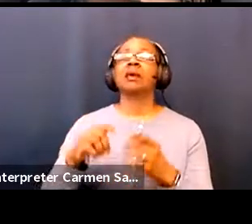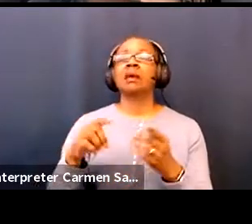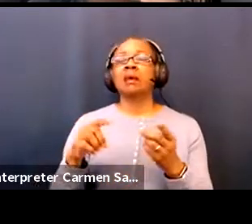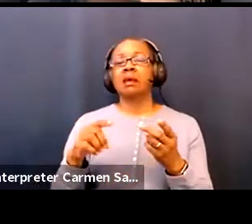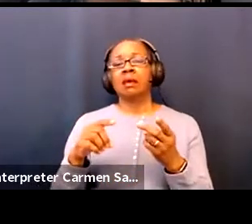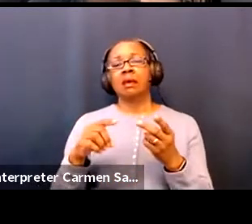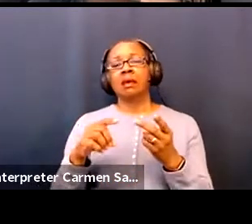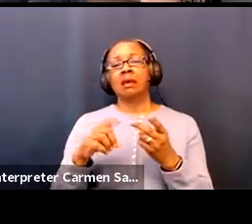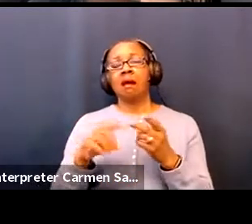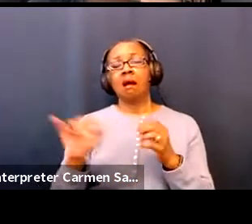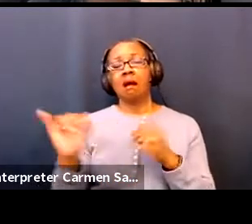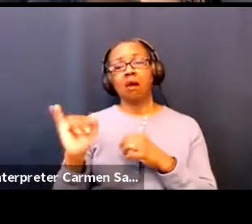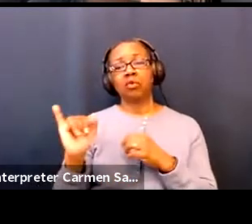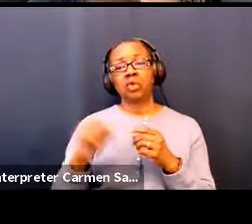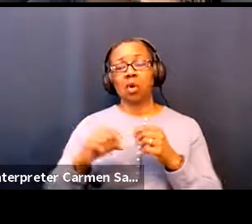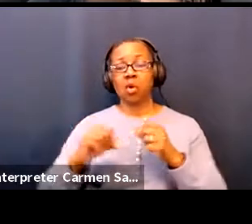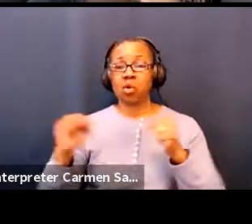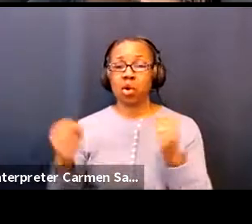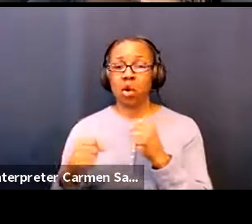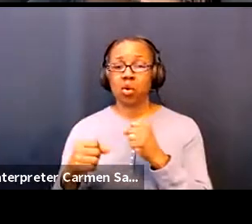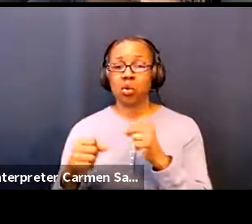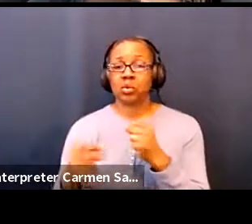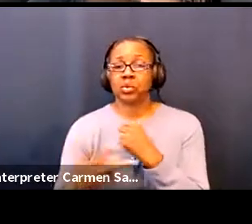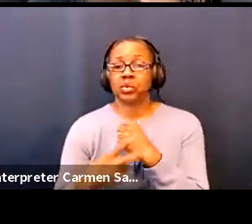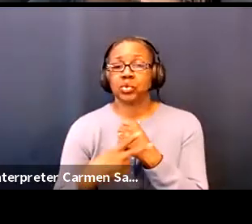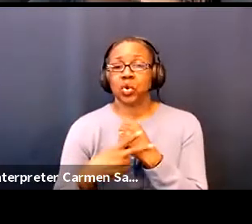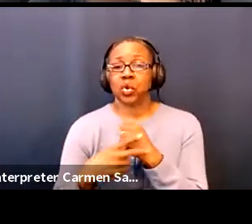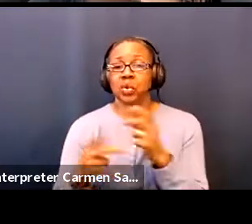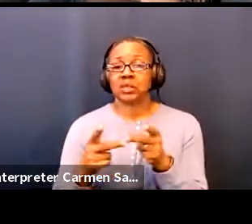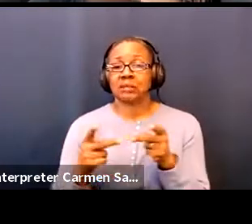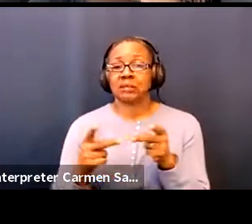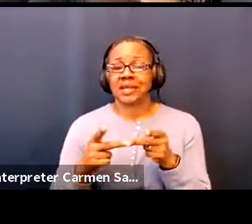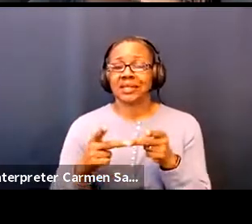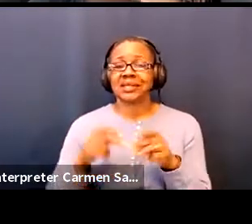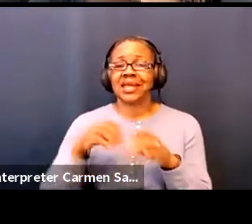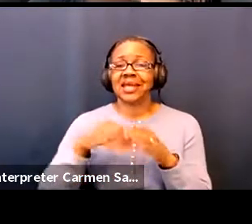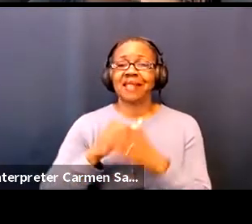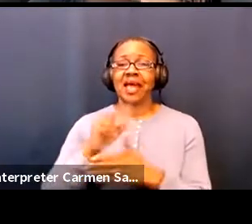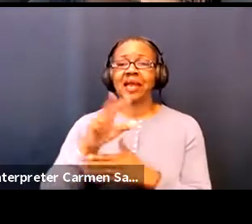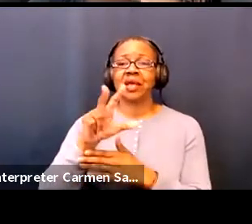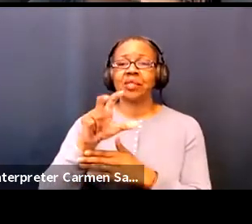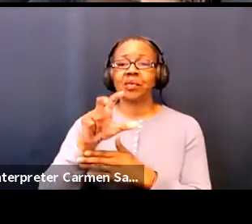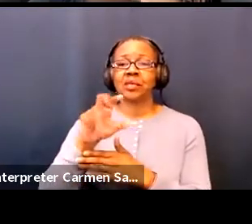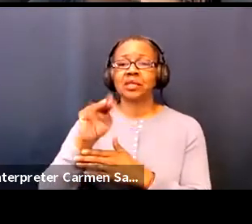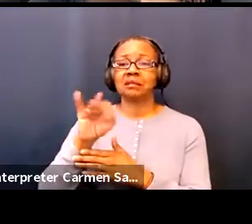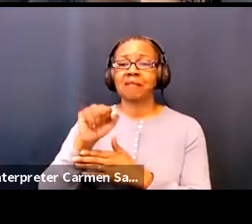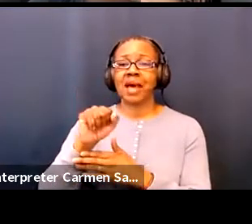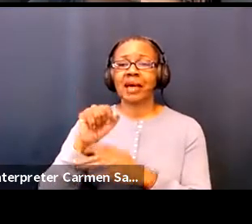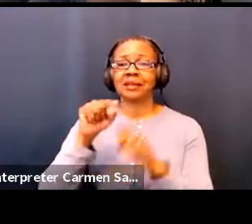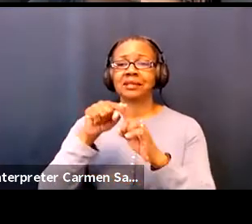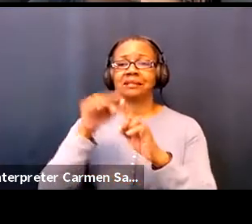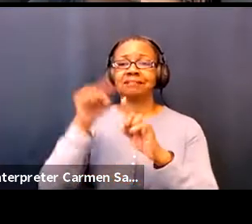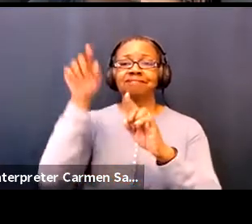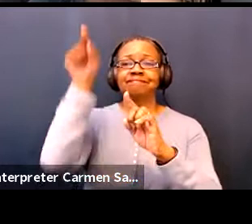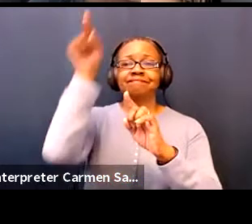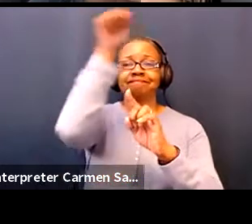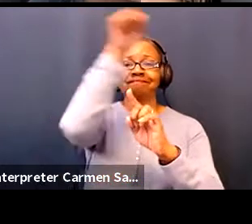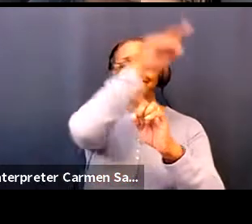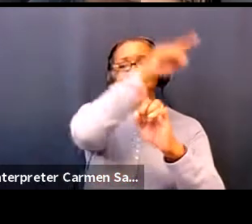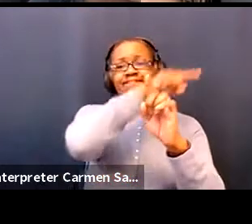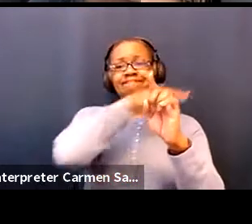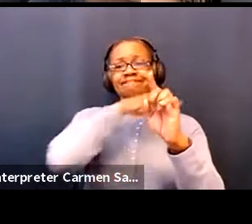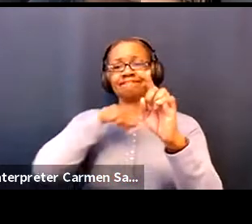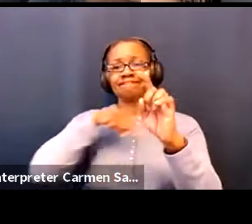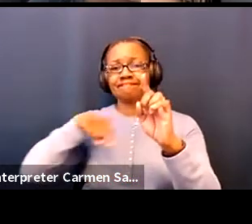Chicago, but also cold storage spaces within the 300-mile radius of Chicago. As